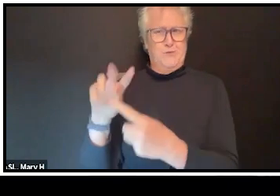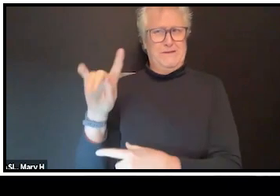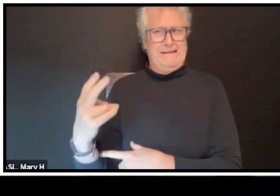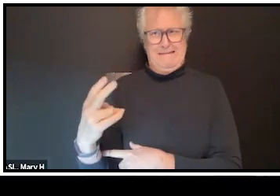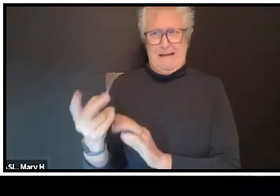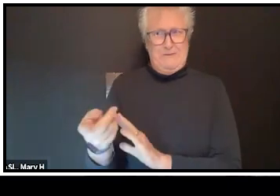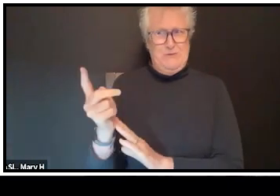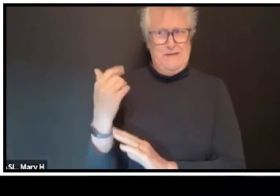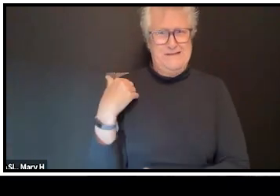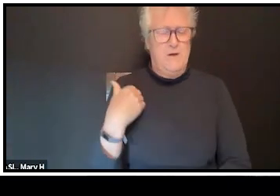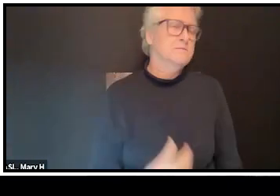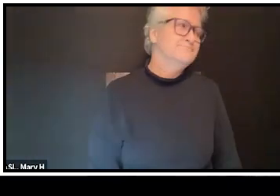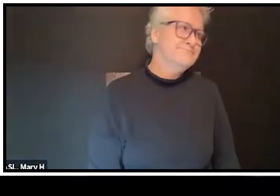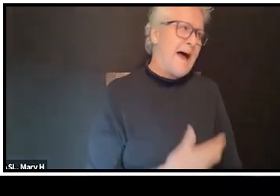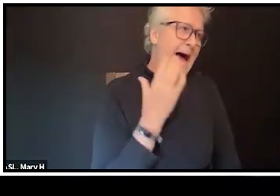Deb always does that.